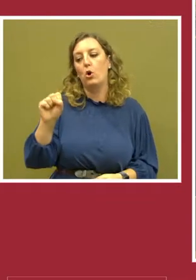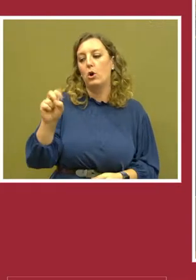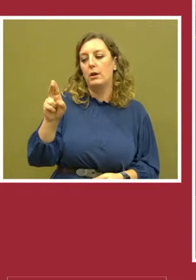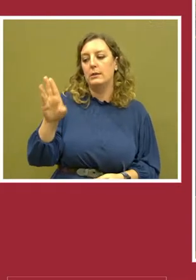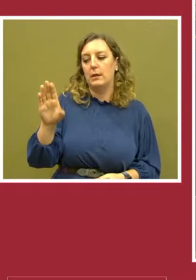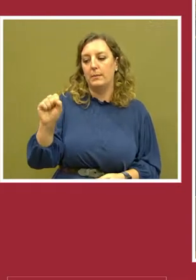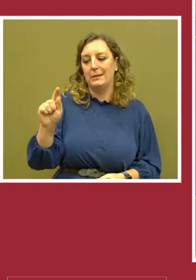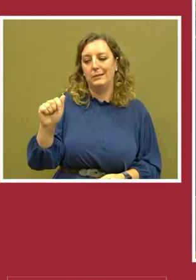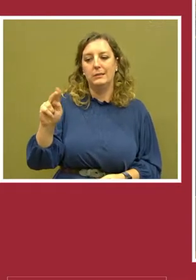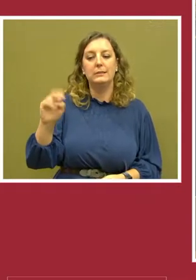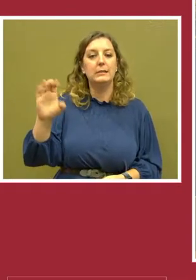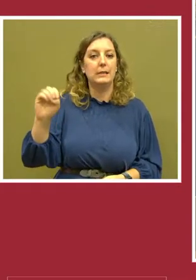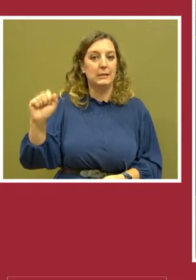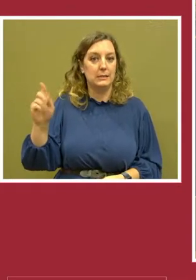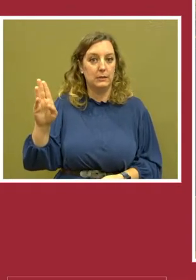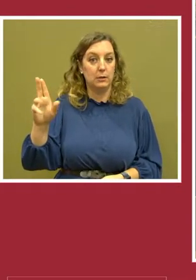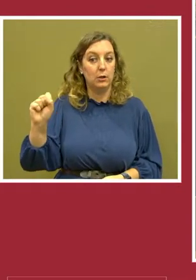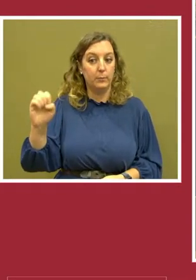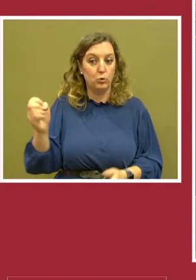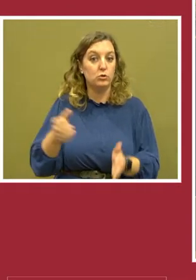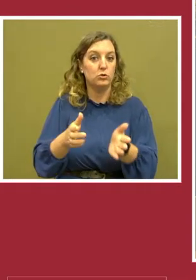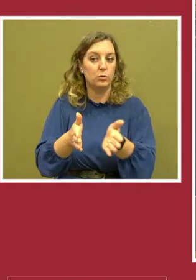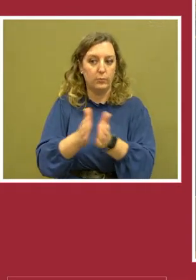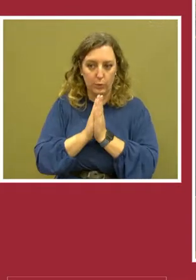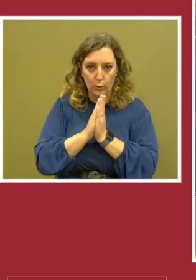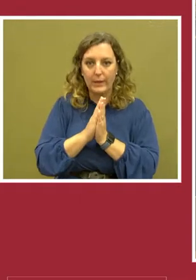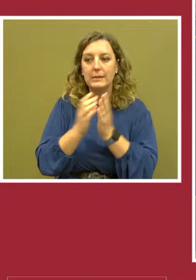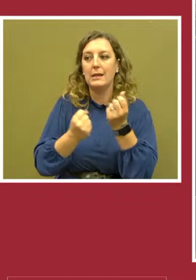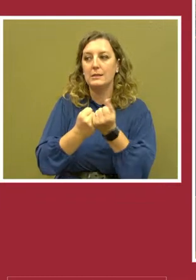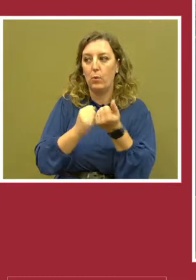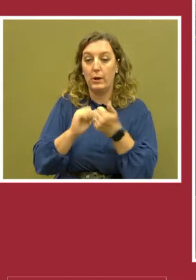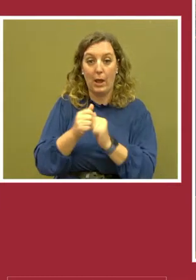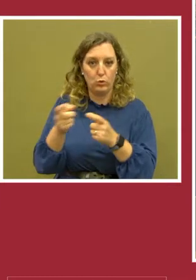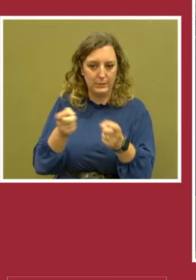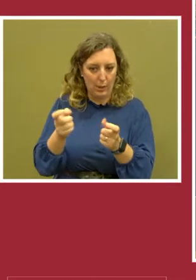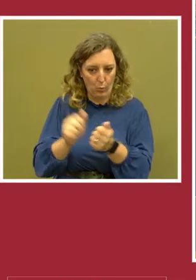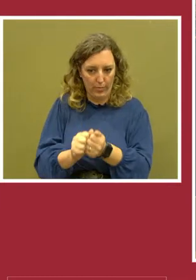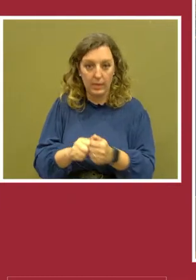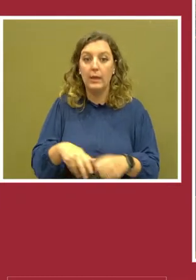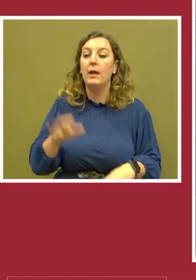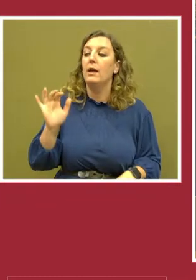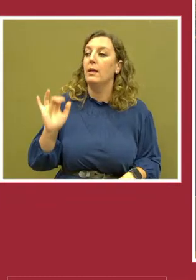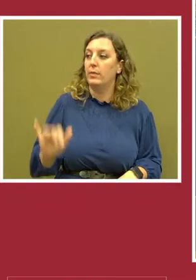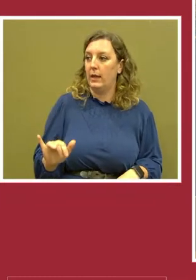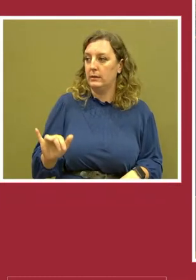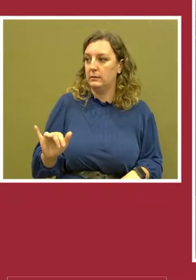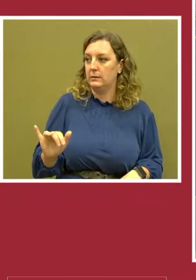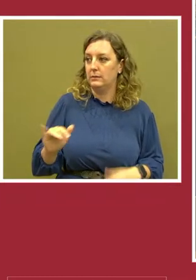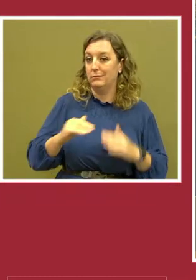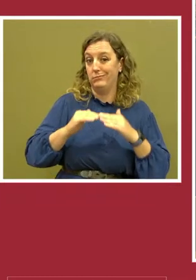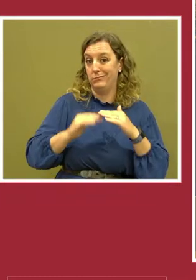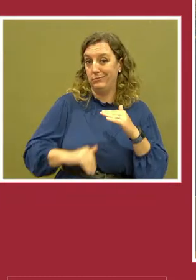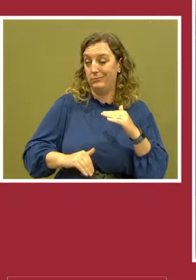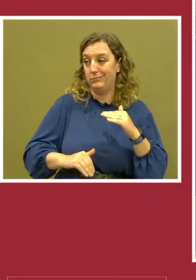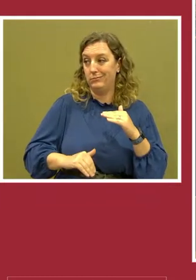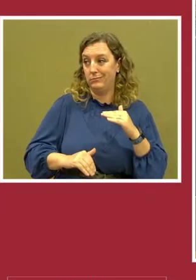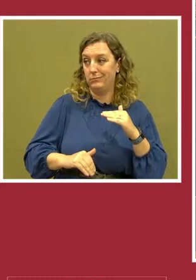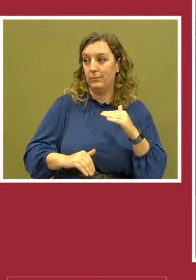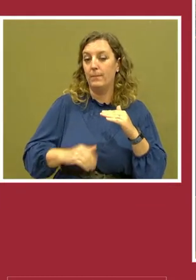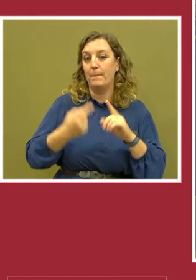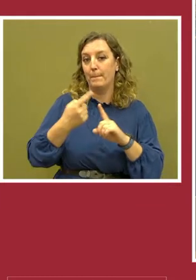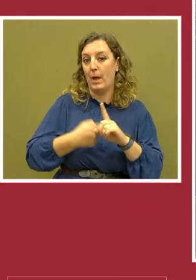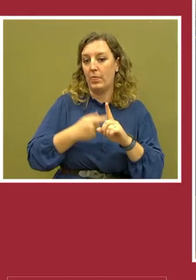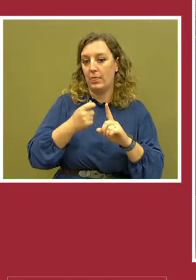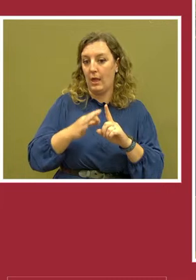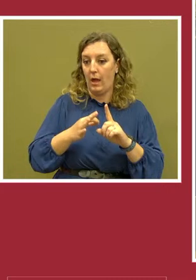abuse requests and support on how to deal with that. That's within less than a month